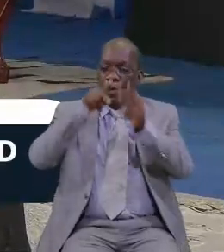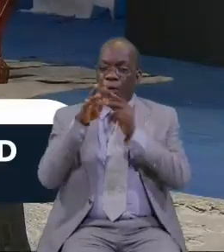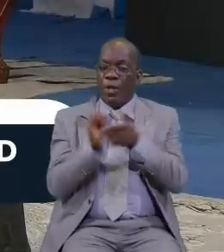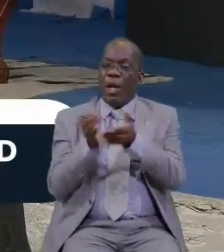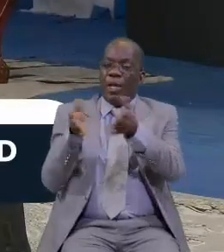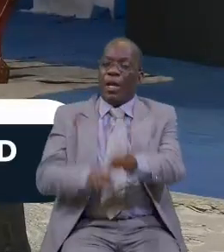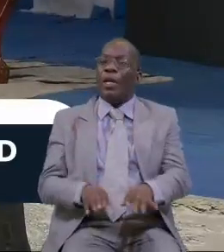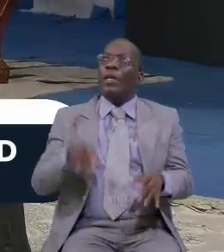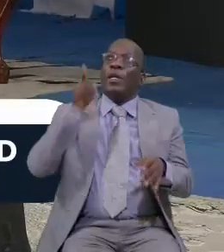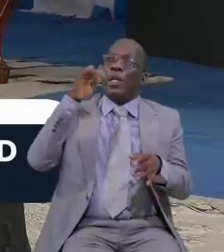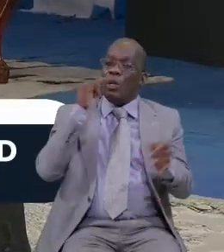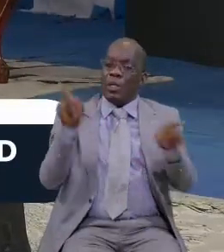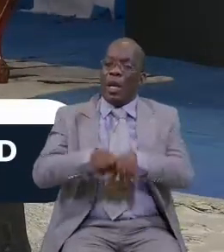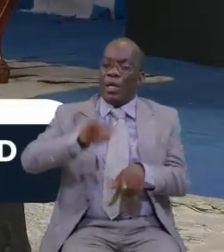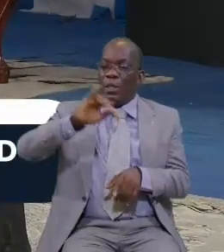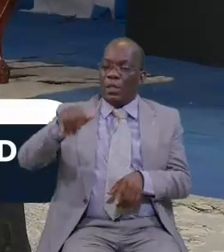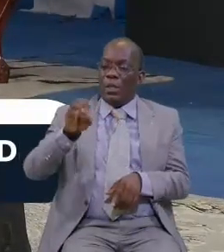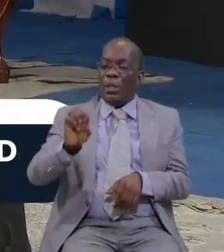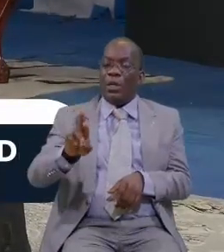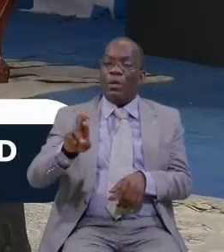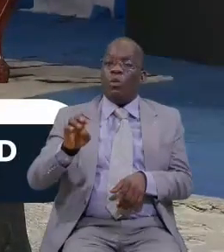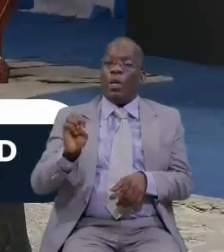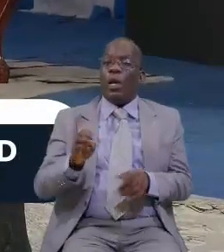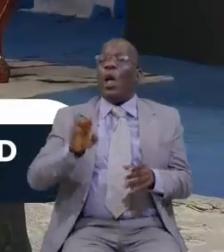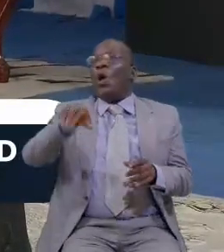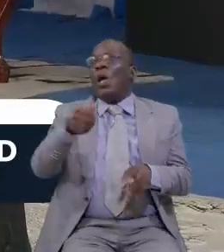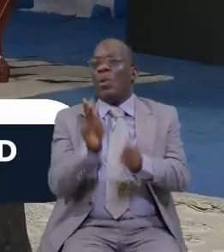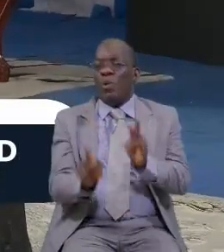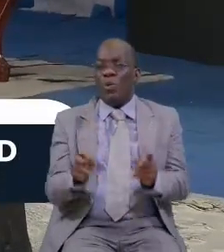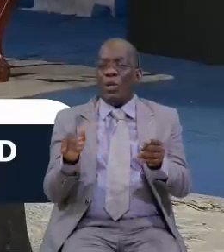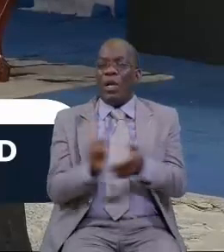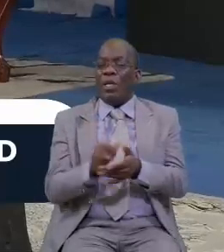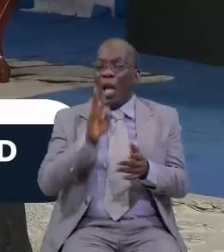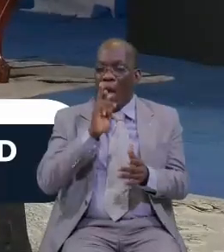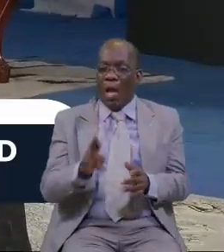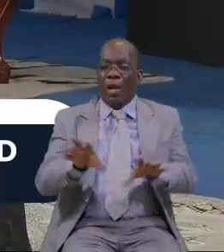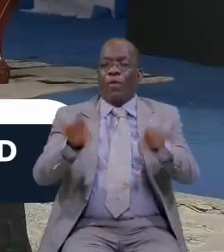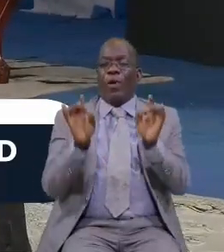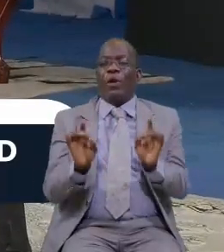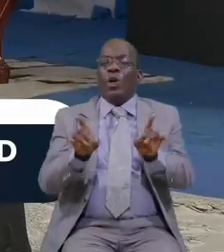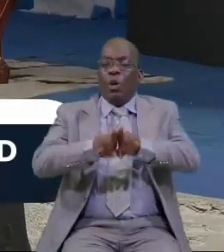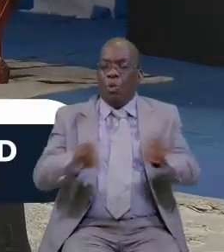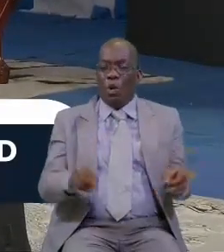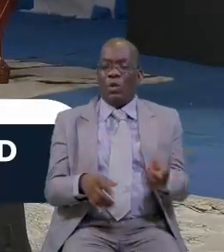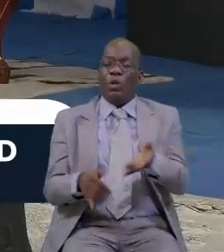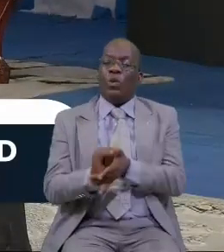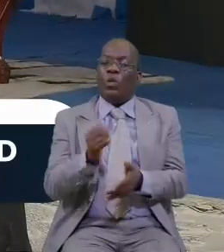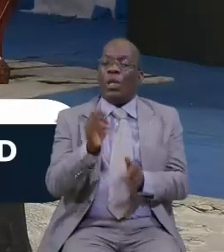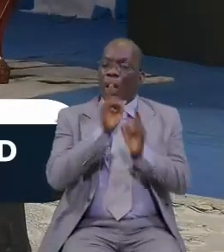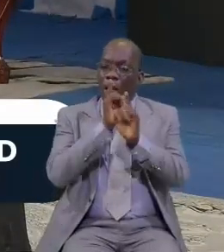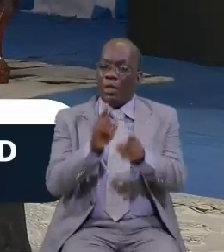like all the others that have come. But those answers were wrong. And many